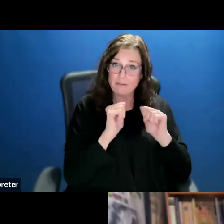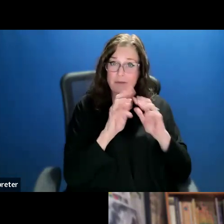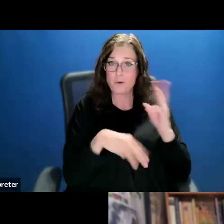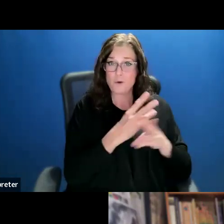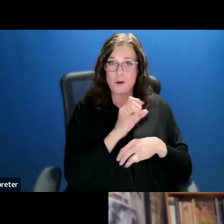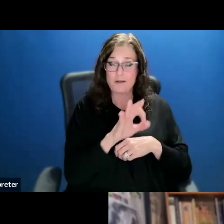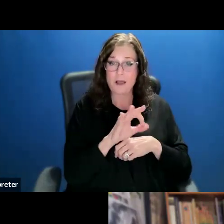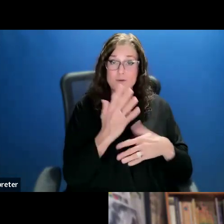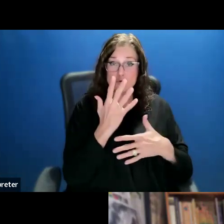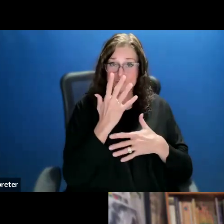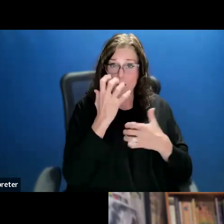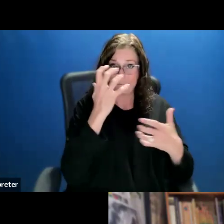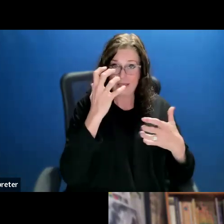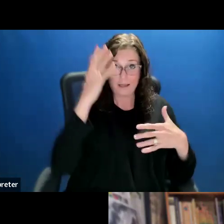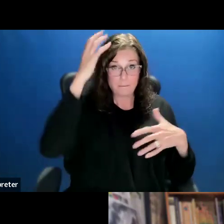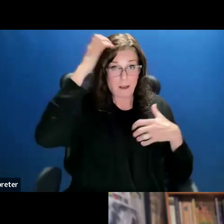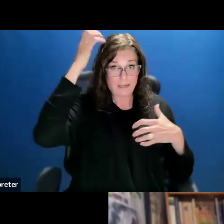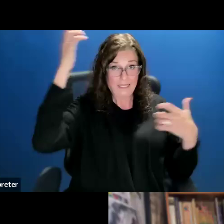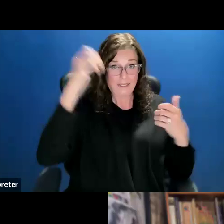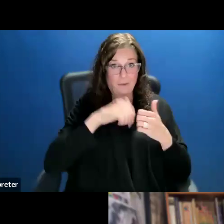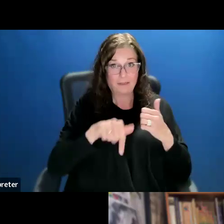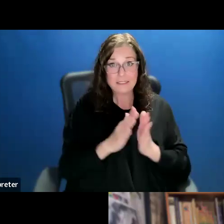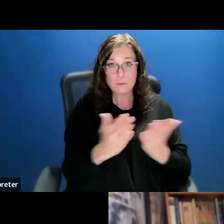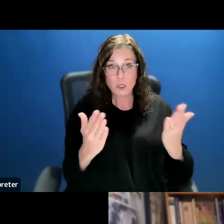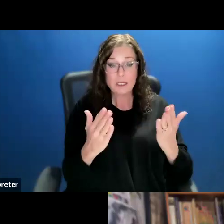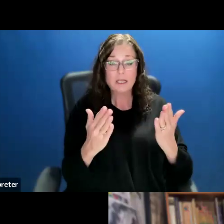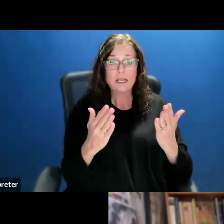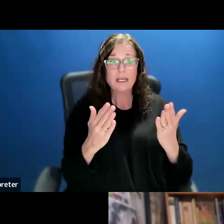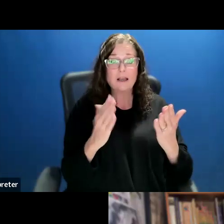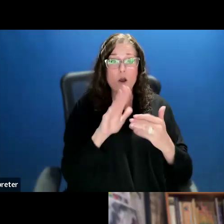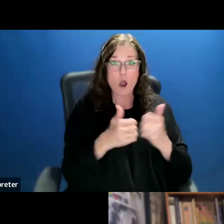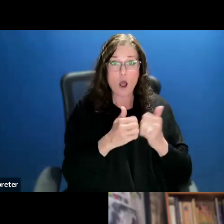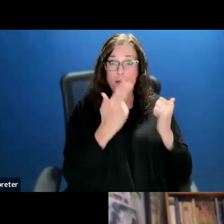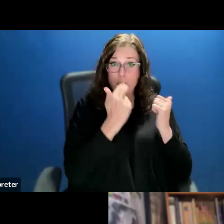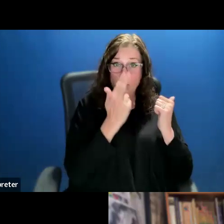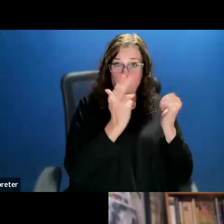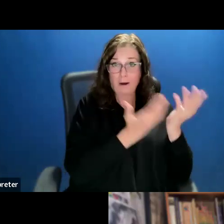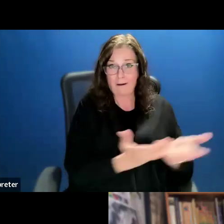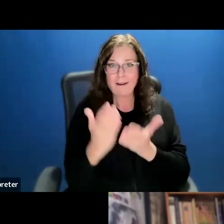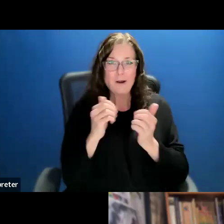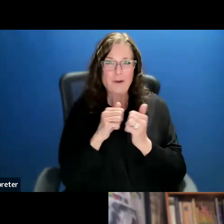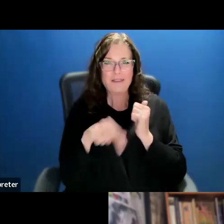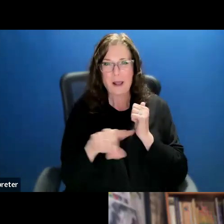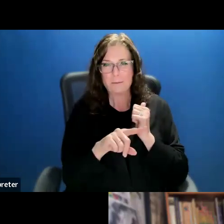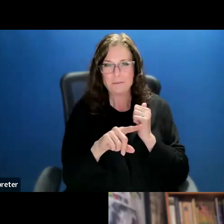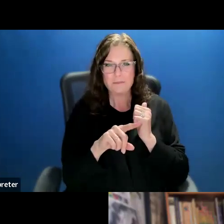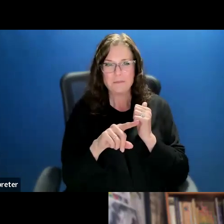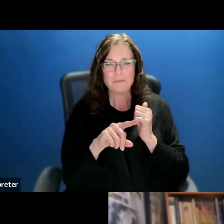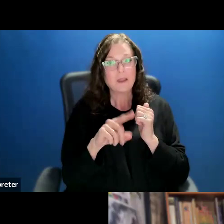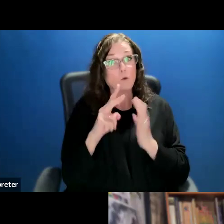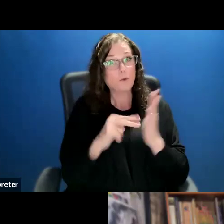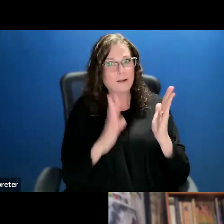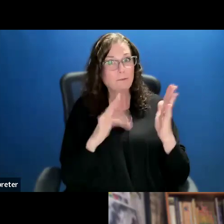of Grumpy Monkey here, carrying all the humor with them, which readers will